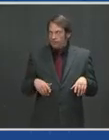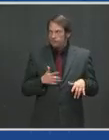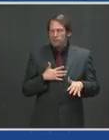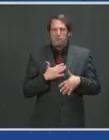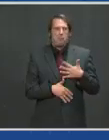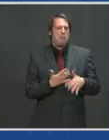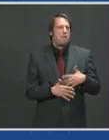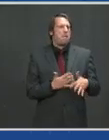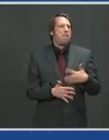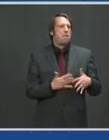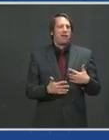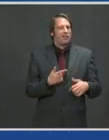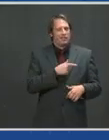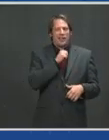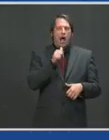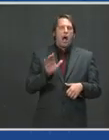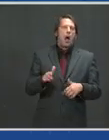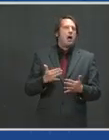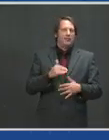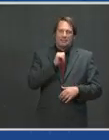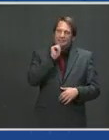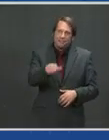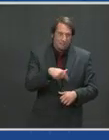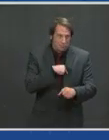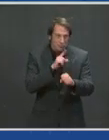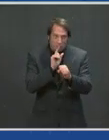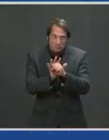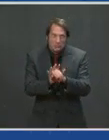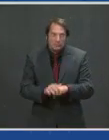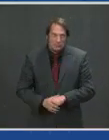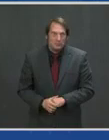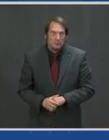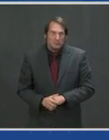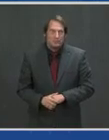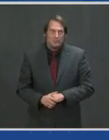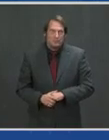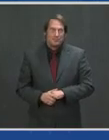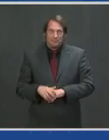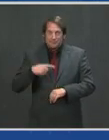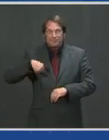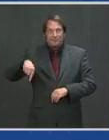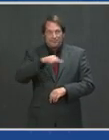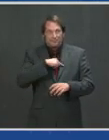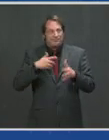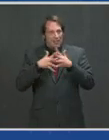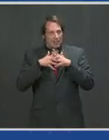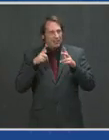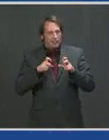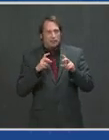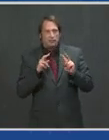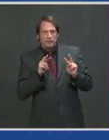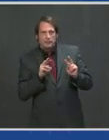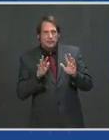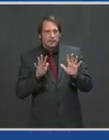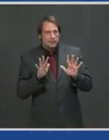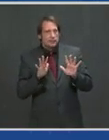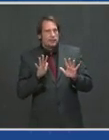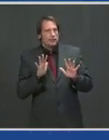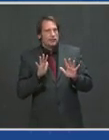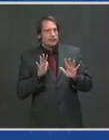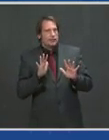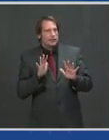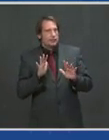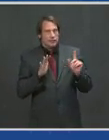But they're counting on American democracy to be too slow, too limited, and